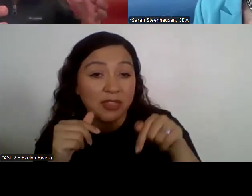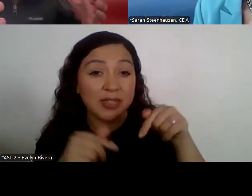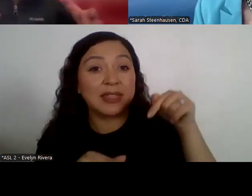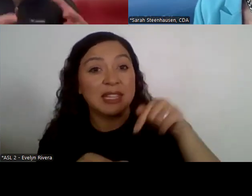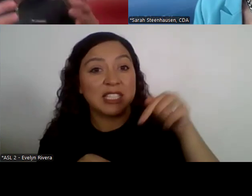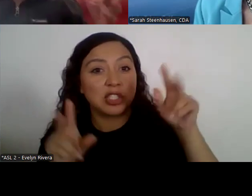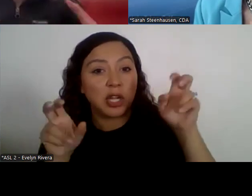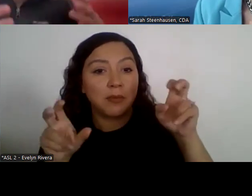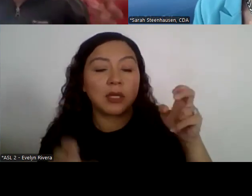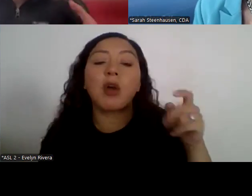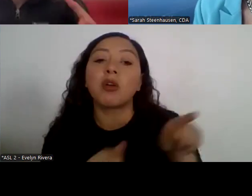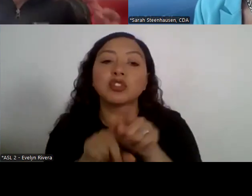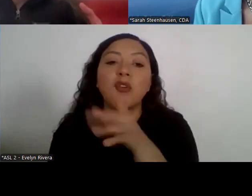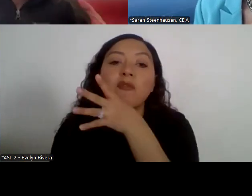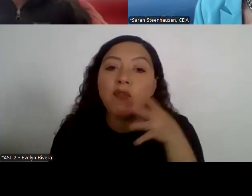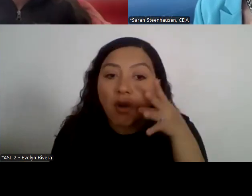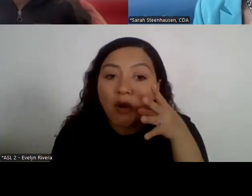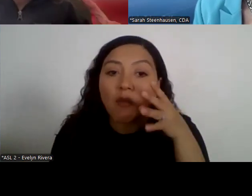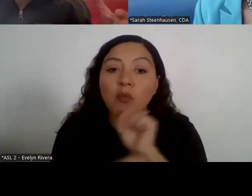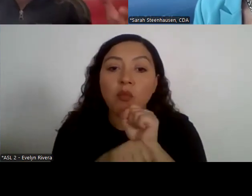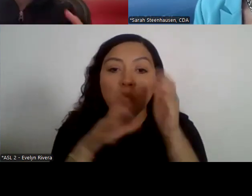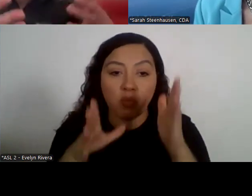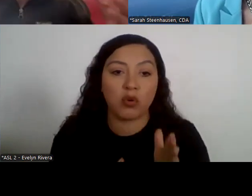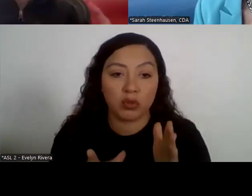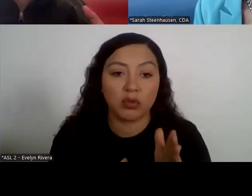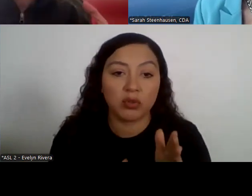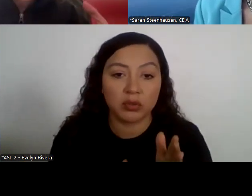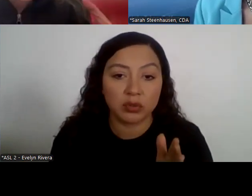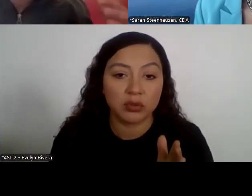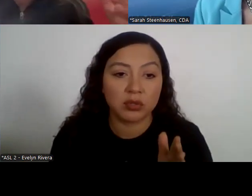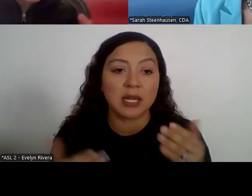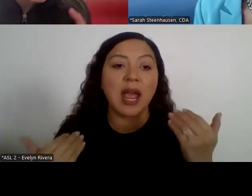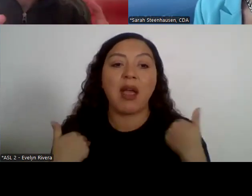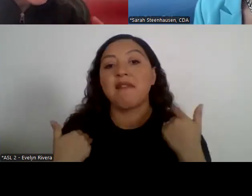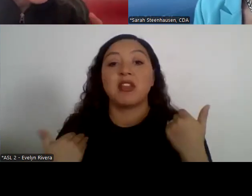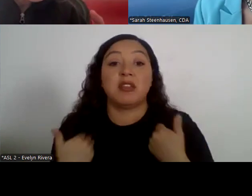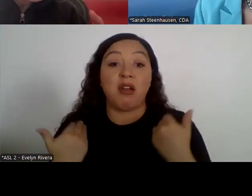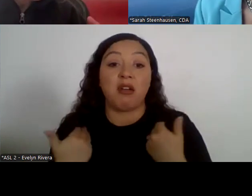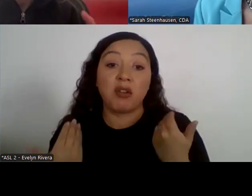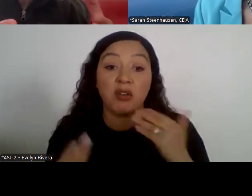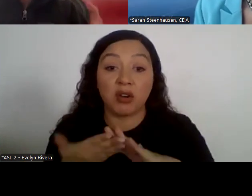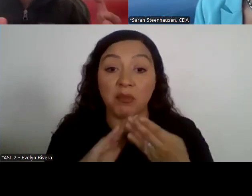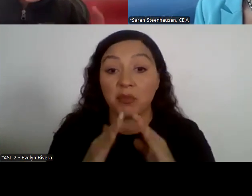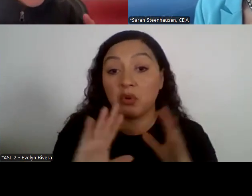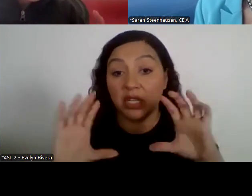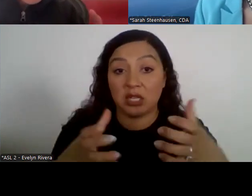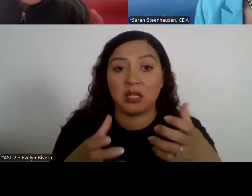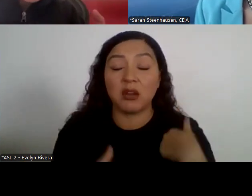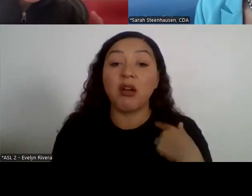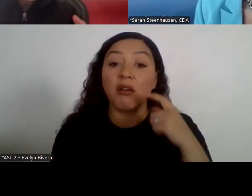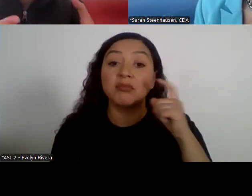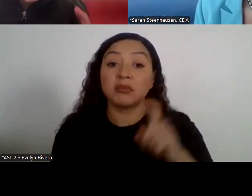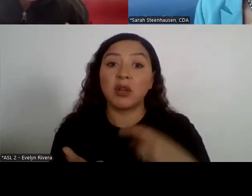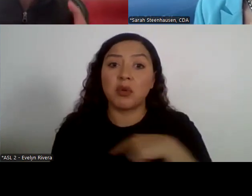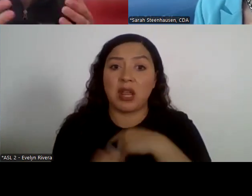workers. I think there's also a lot of kind of these working assumptions around kind of this is kind of a younger community. And in reality, this is also an aging